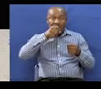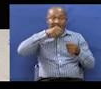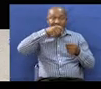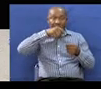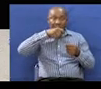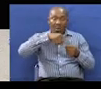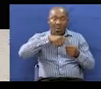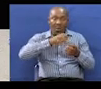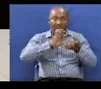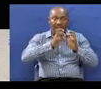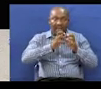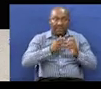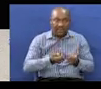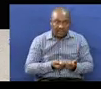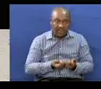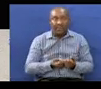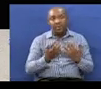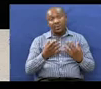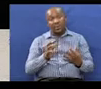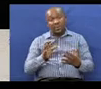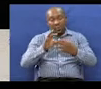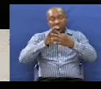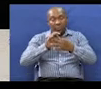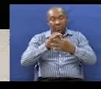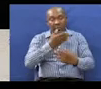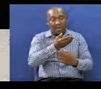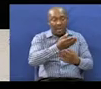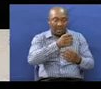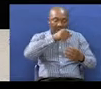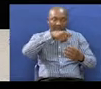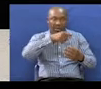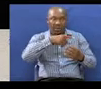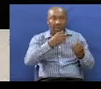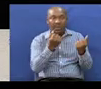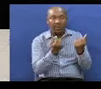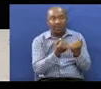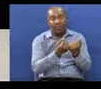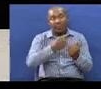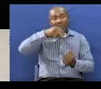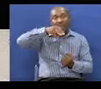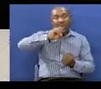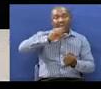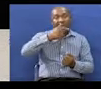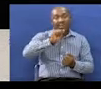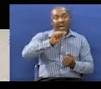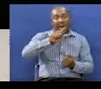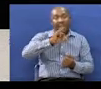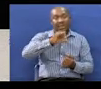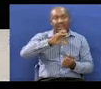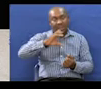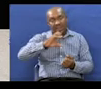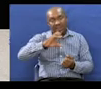with metal to produce basic oxide, or it reacts with metal to form metallic oxide.